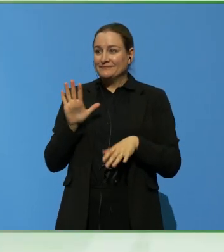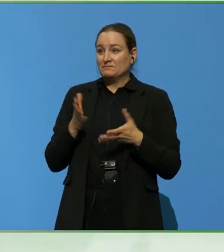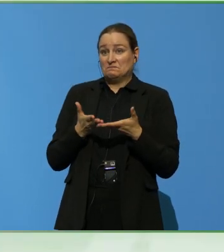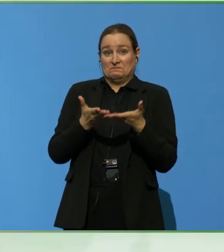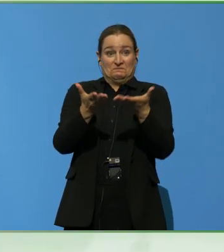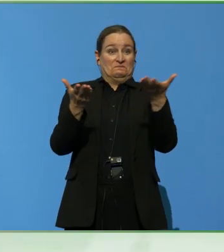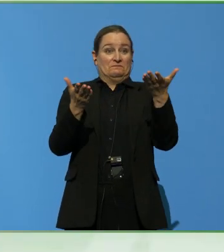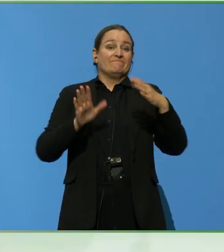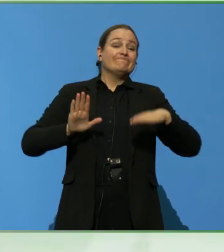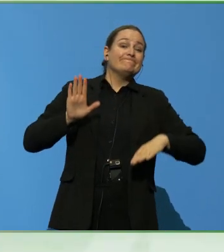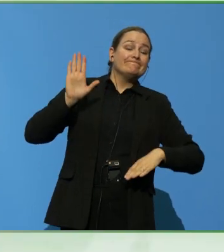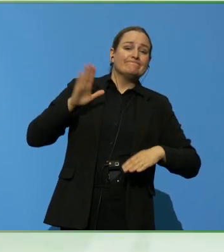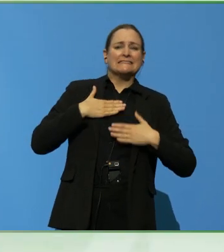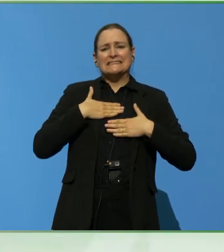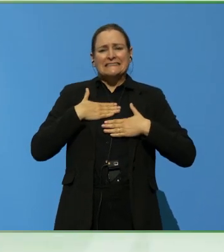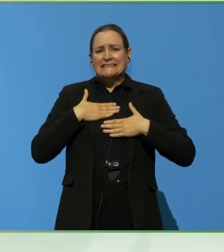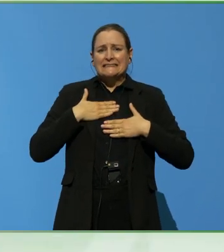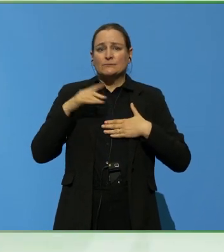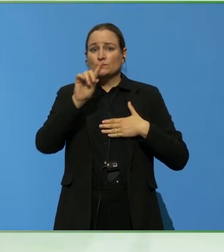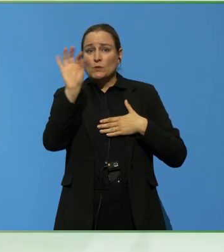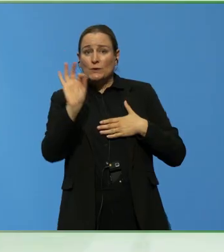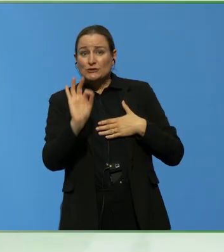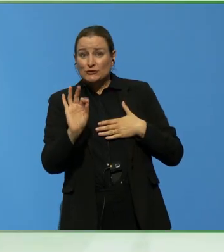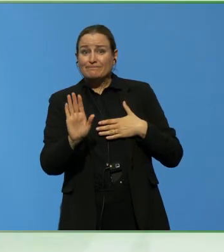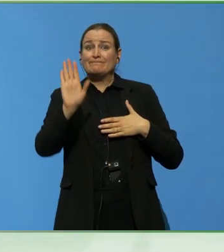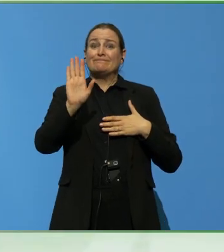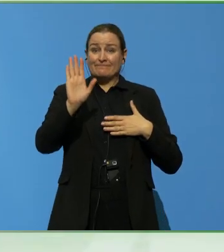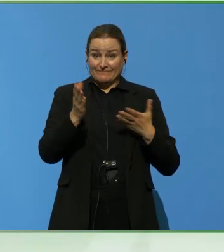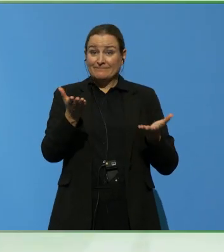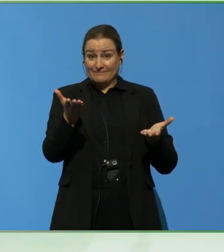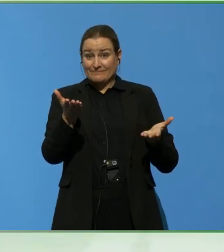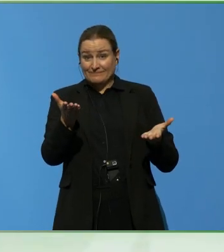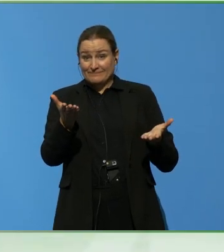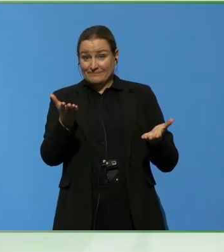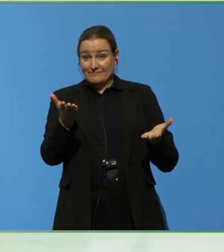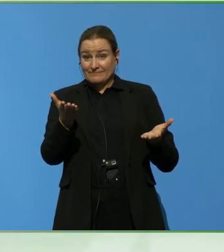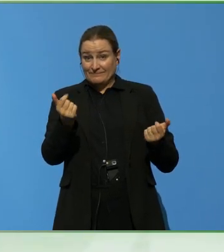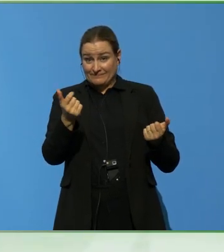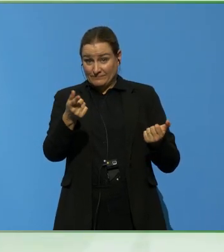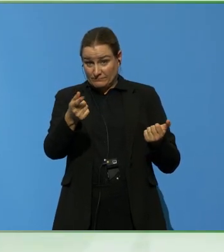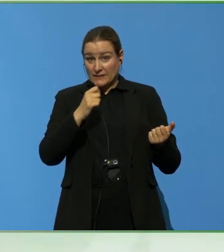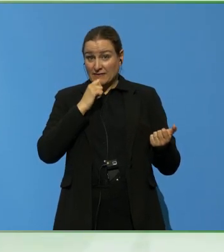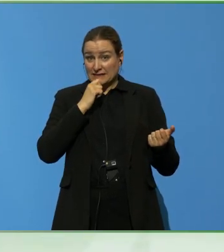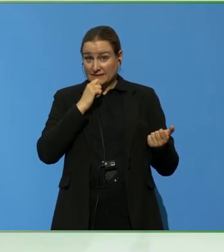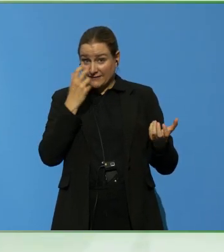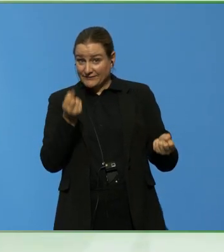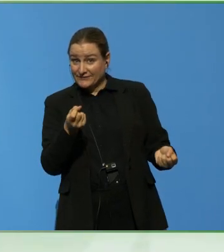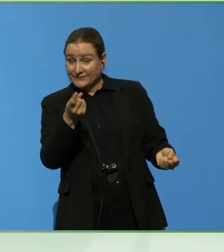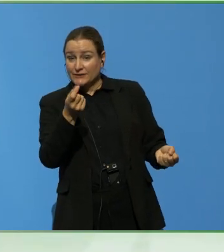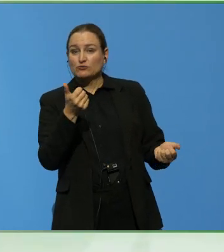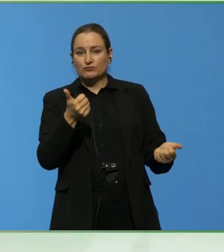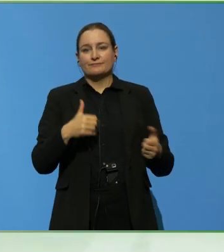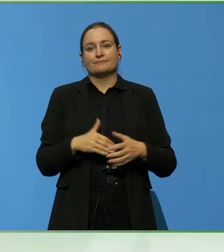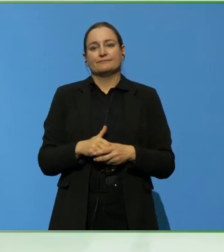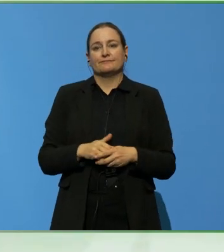there anyone that may have a question? Please, could you come forward? You have a mic. Hi, thank